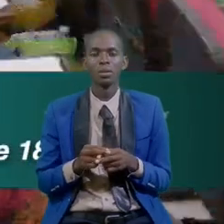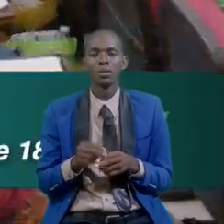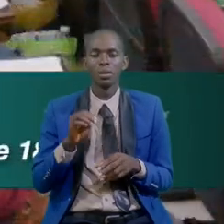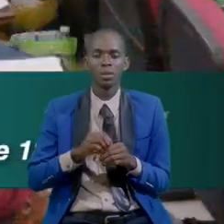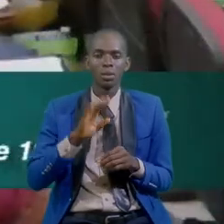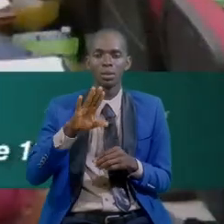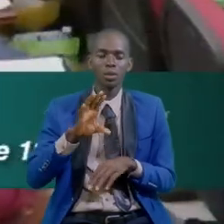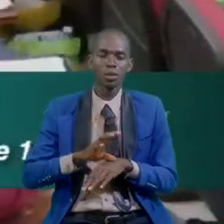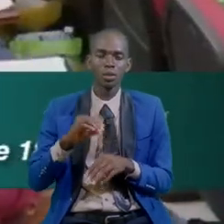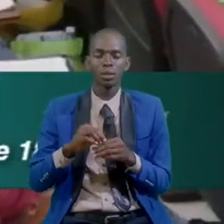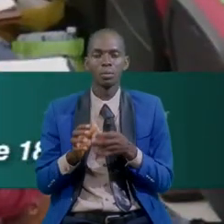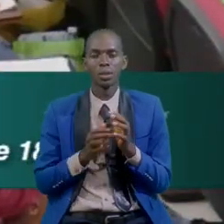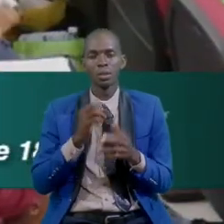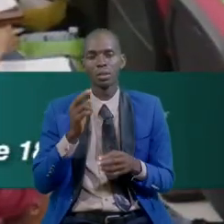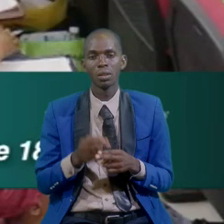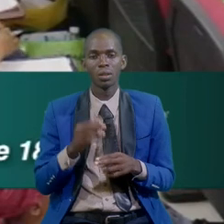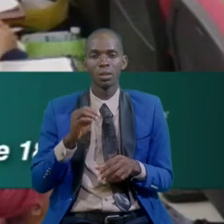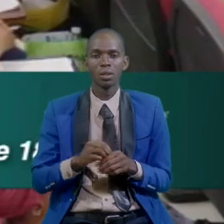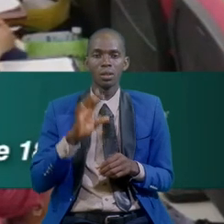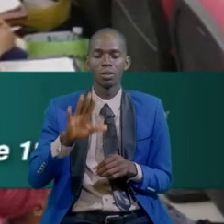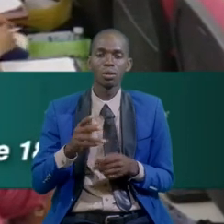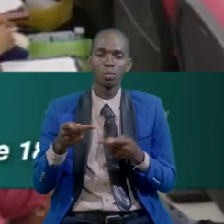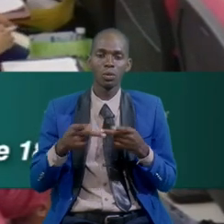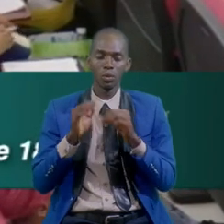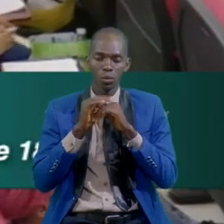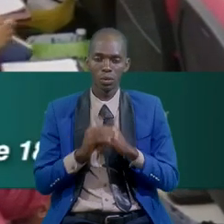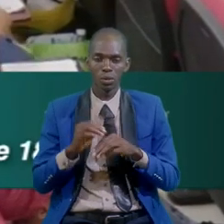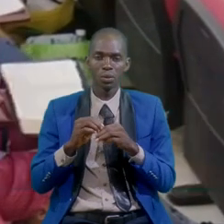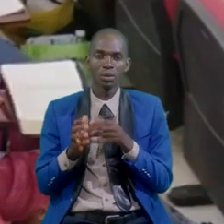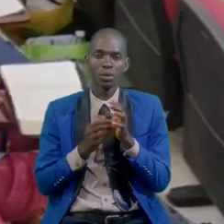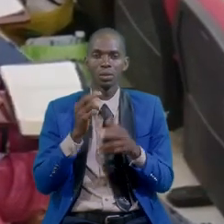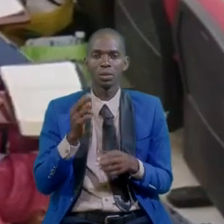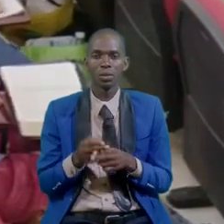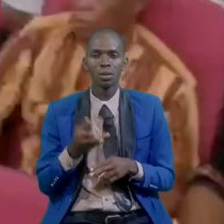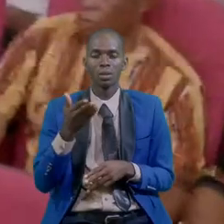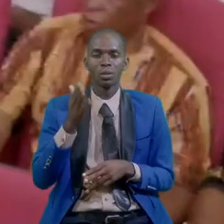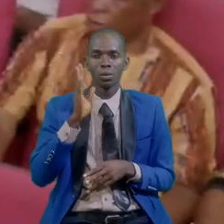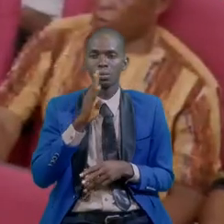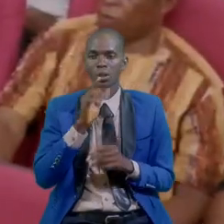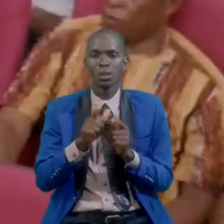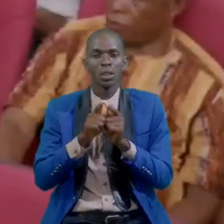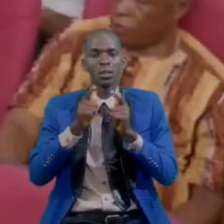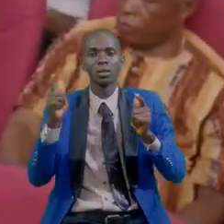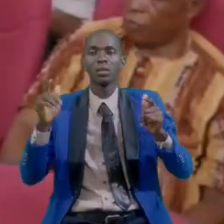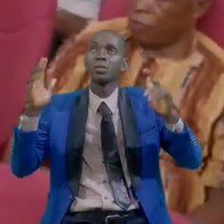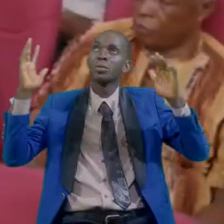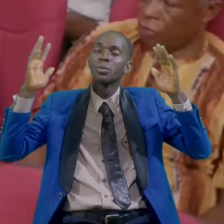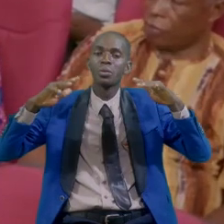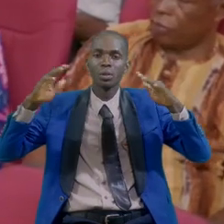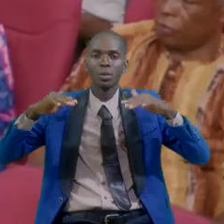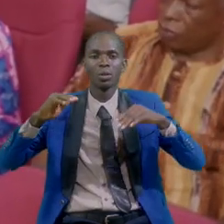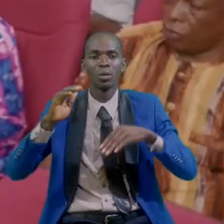church, amen. In your denomination, amen. A great rain, amen. On